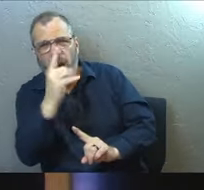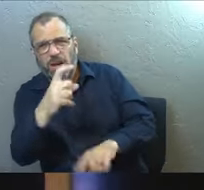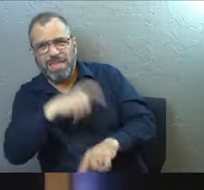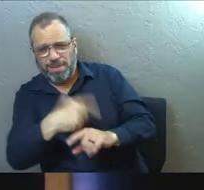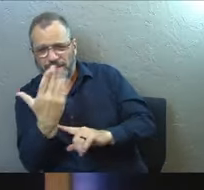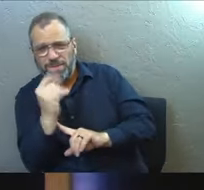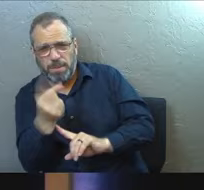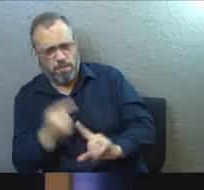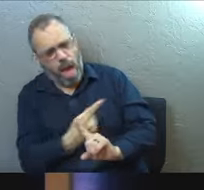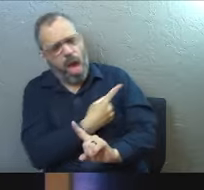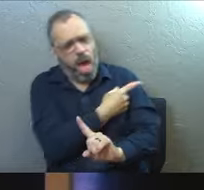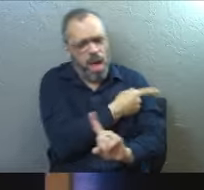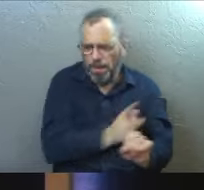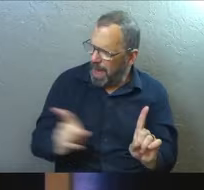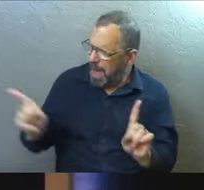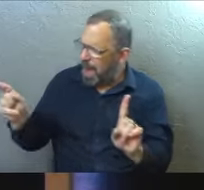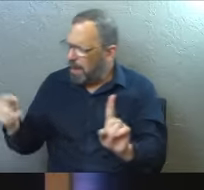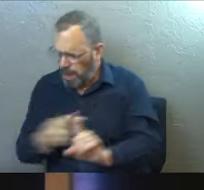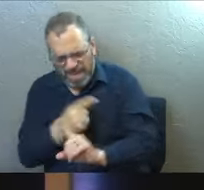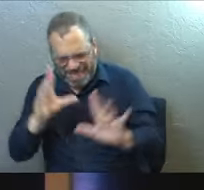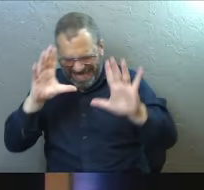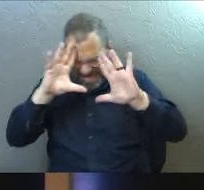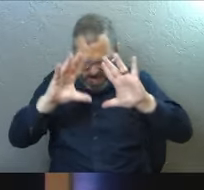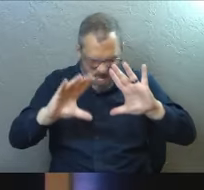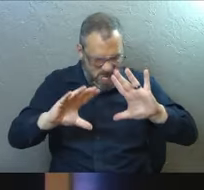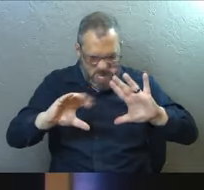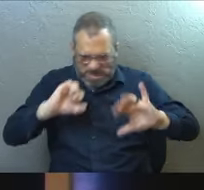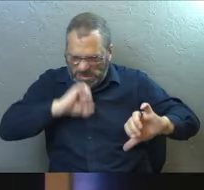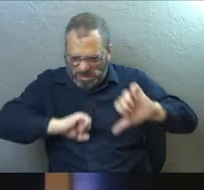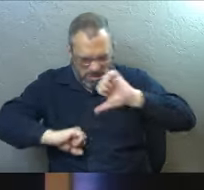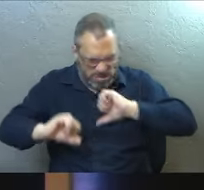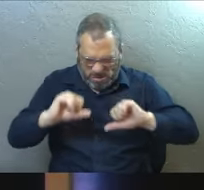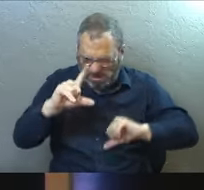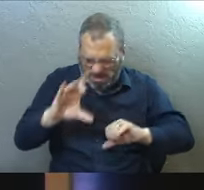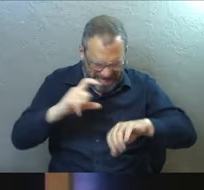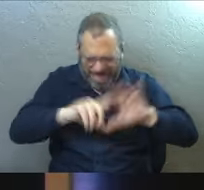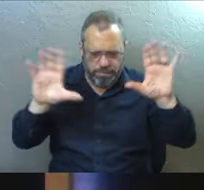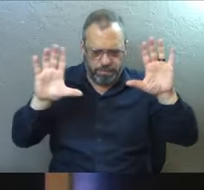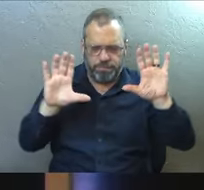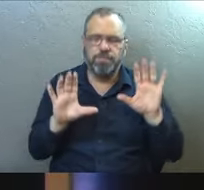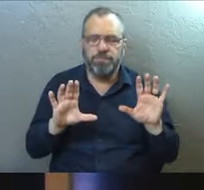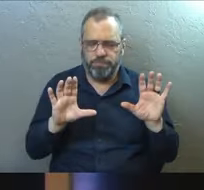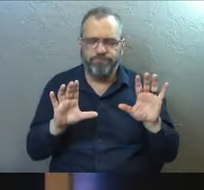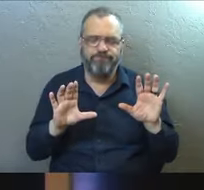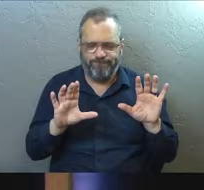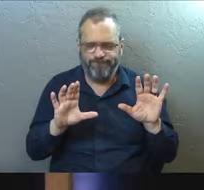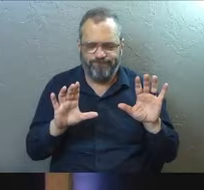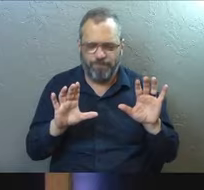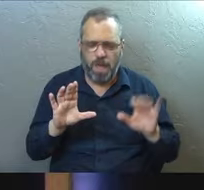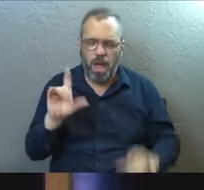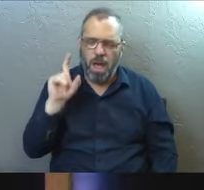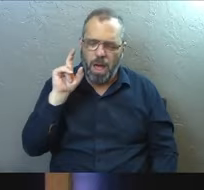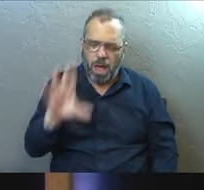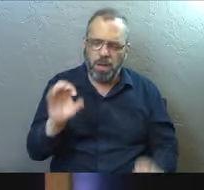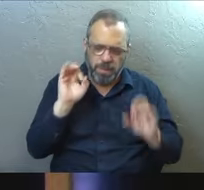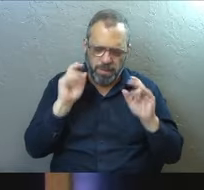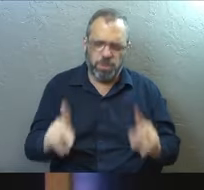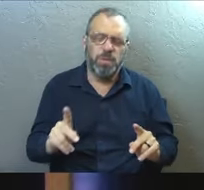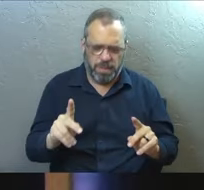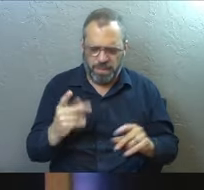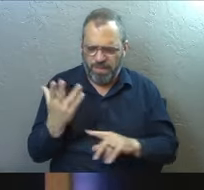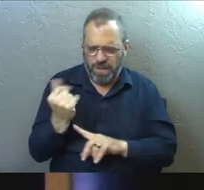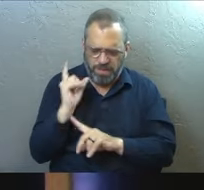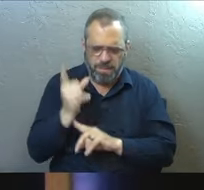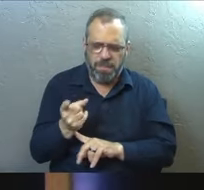that 15 minutes. But instead of beating myself up for those 100 times, what I say is, I've had 100 opportunities in the